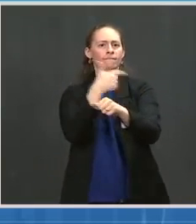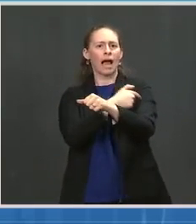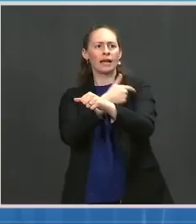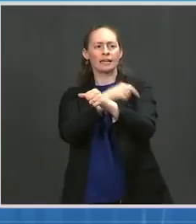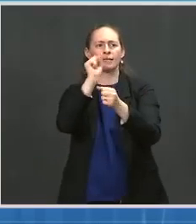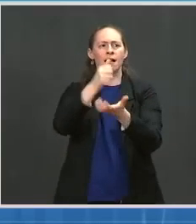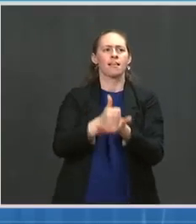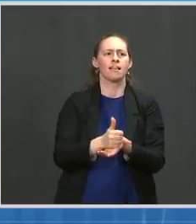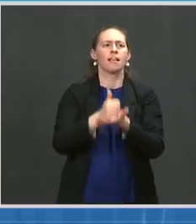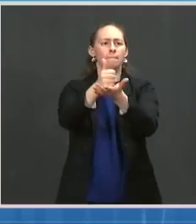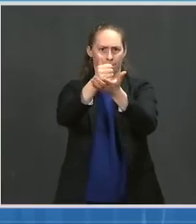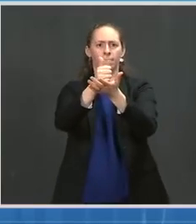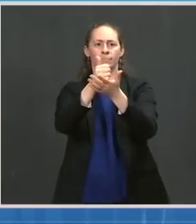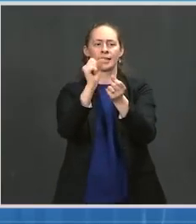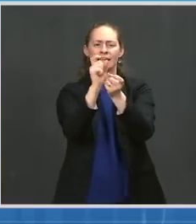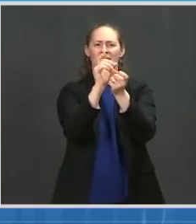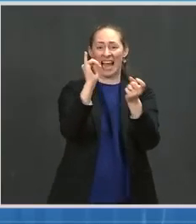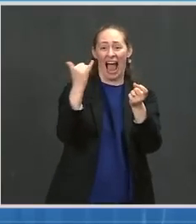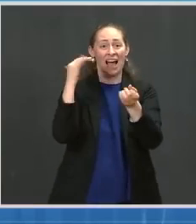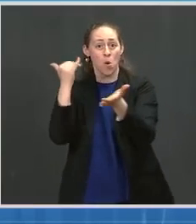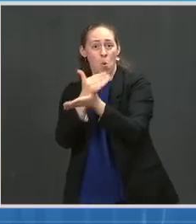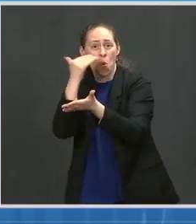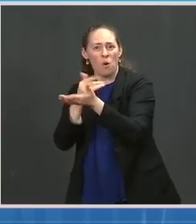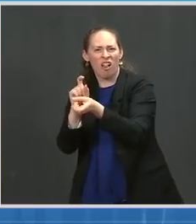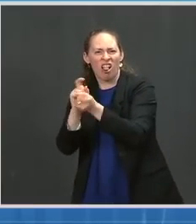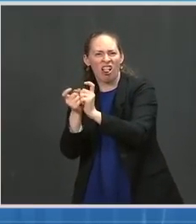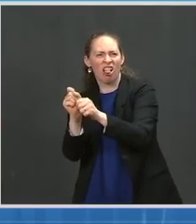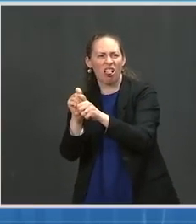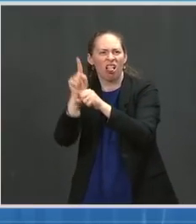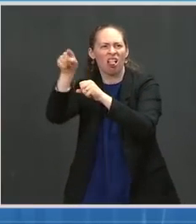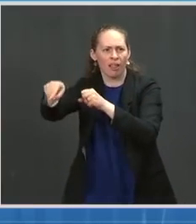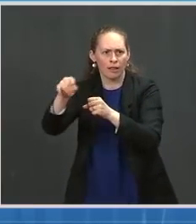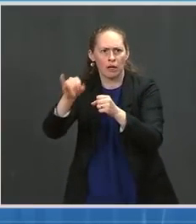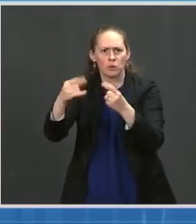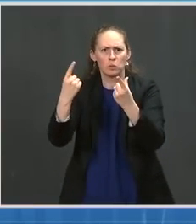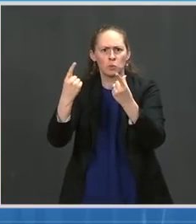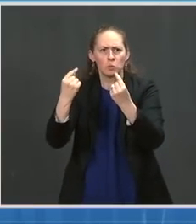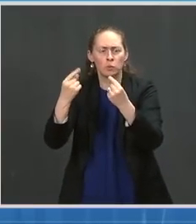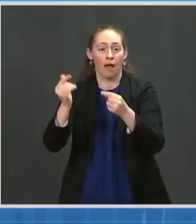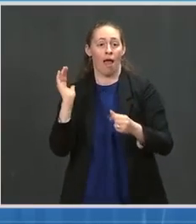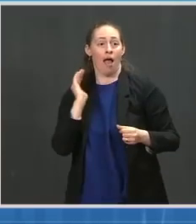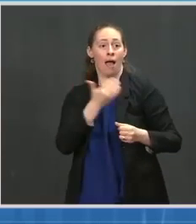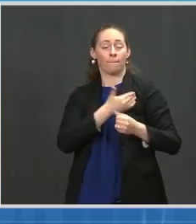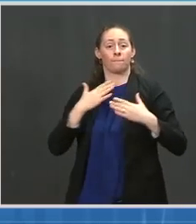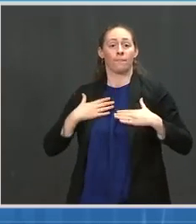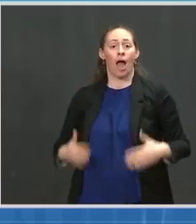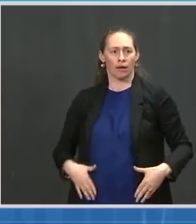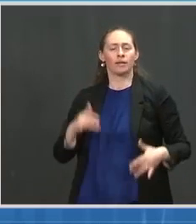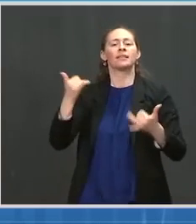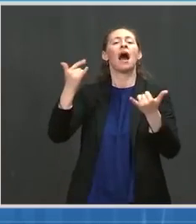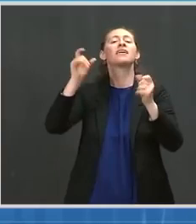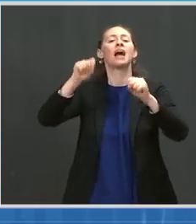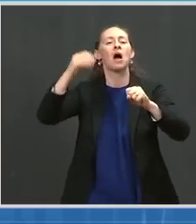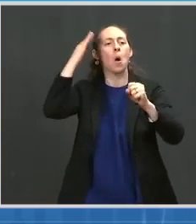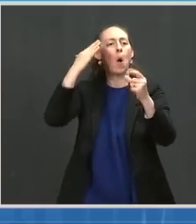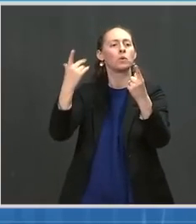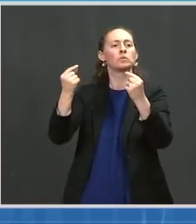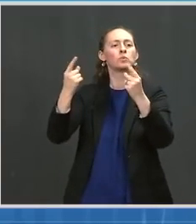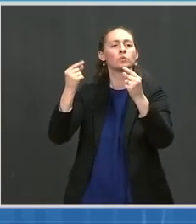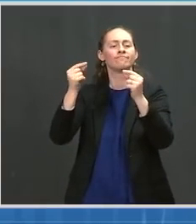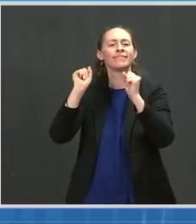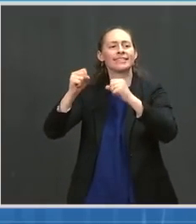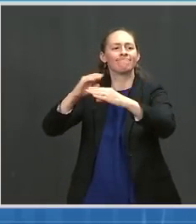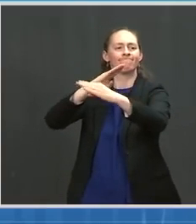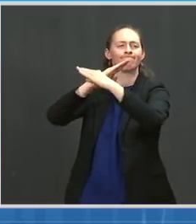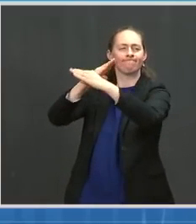that stabilized the immunogen to make it be used successfully for an RSV vaccine. But